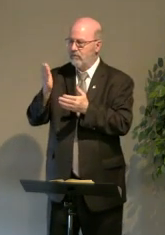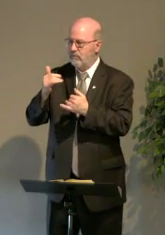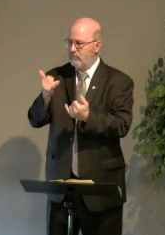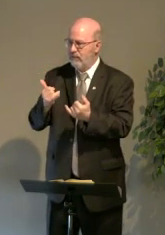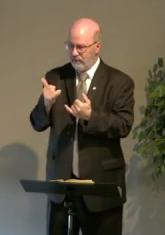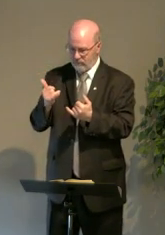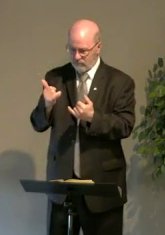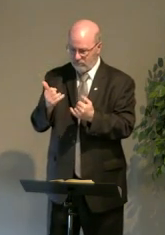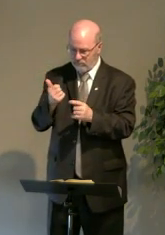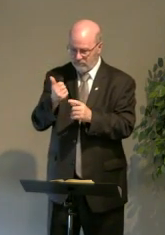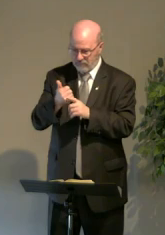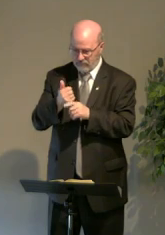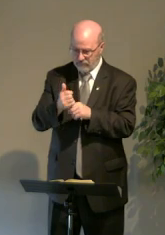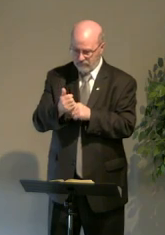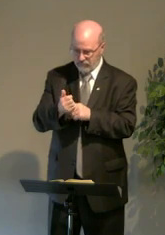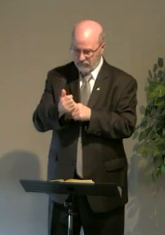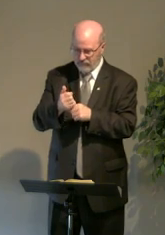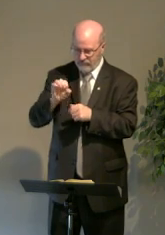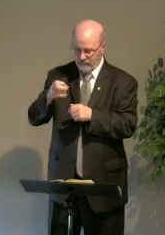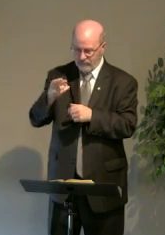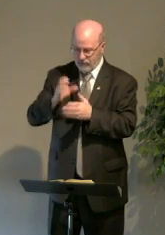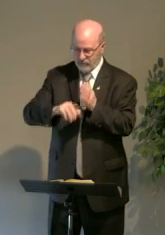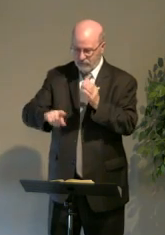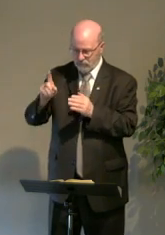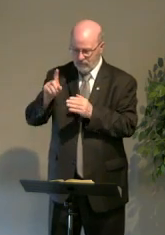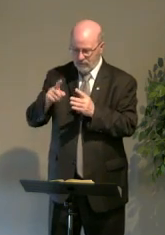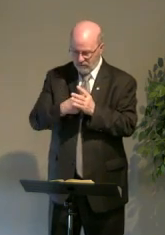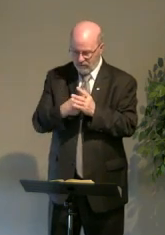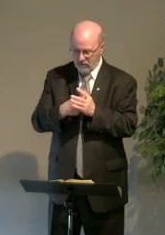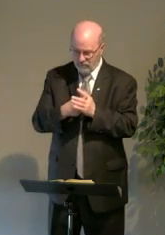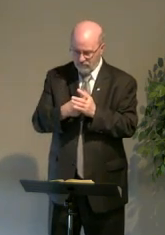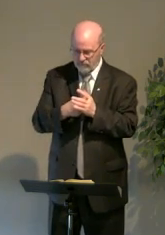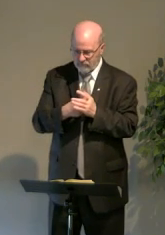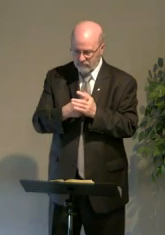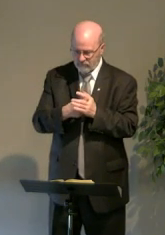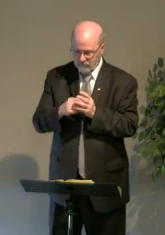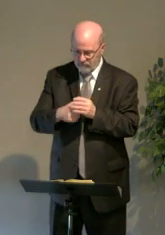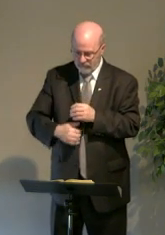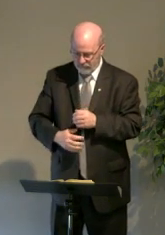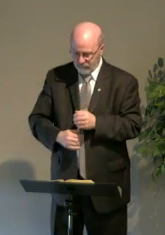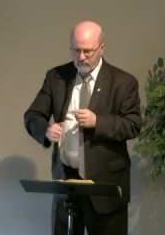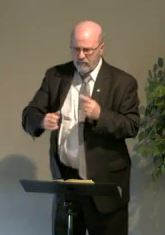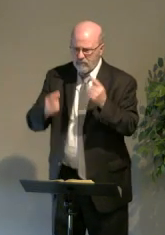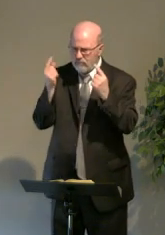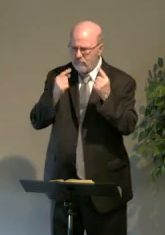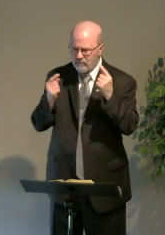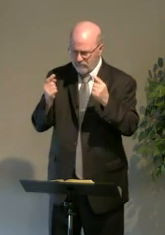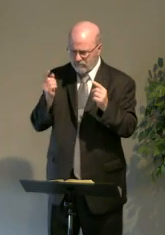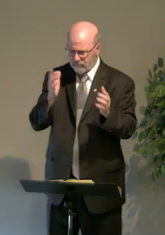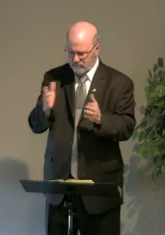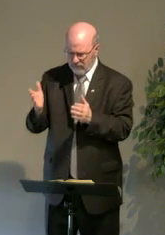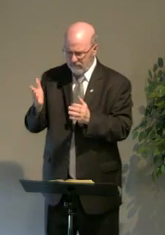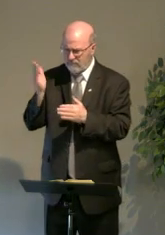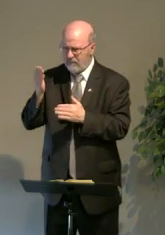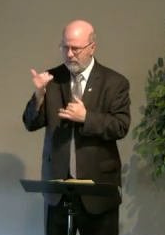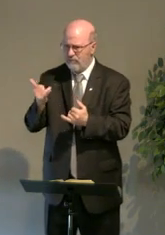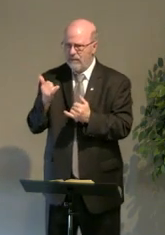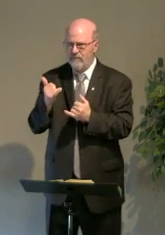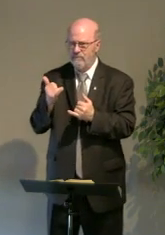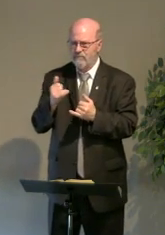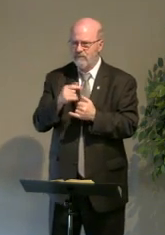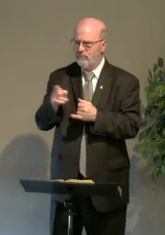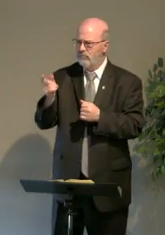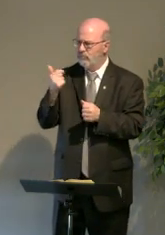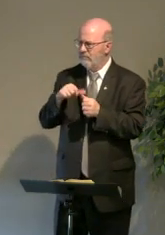will stand alone, but we'll be in Ephesians chapter 1 and 2. I was wondering, as I was preparing for the message today, if